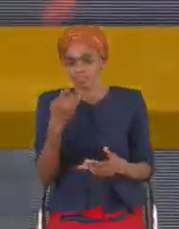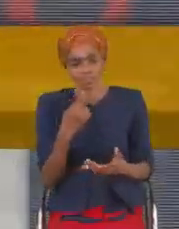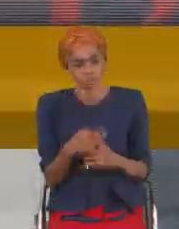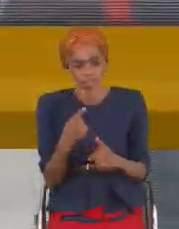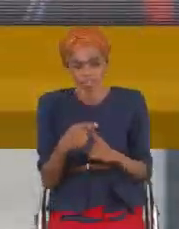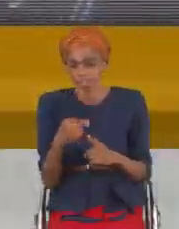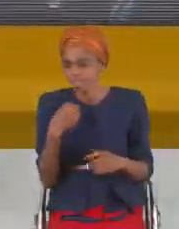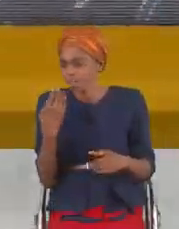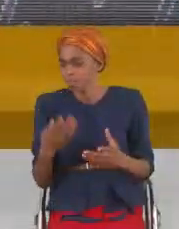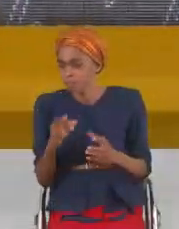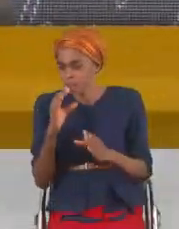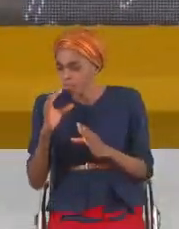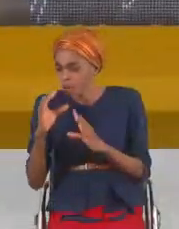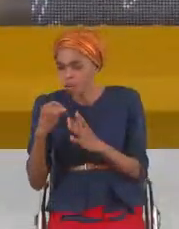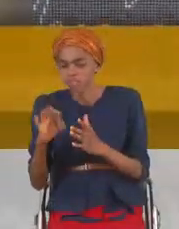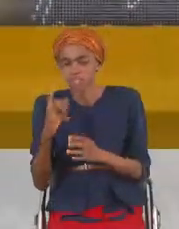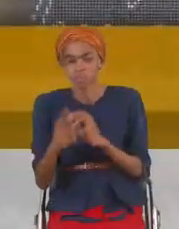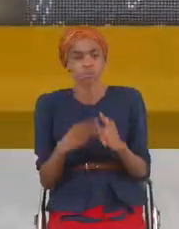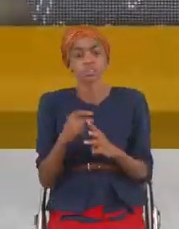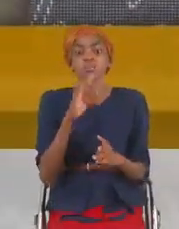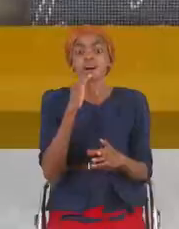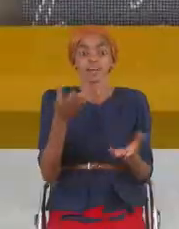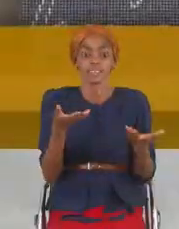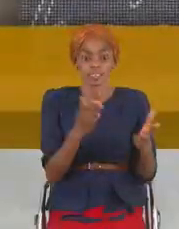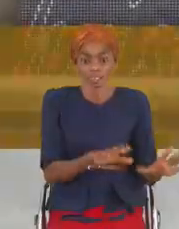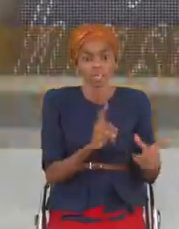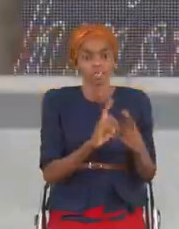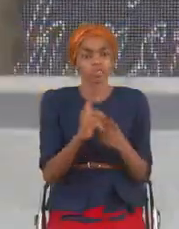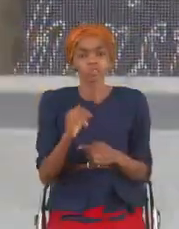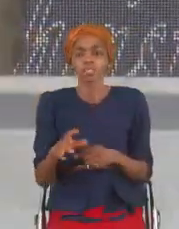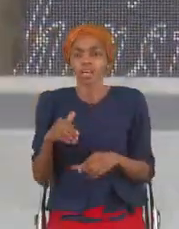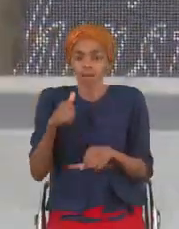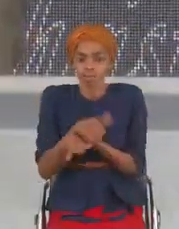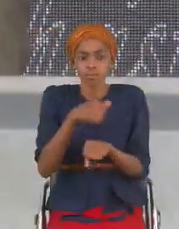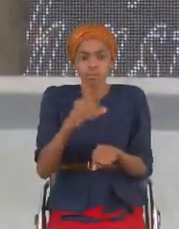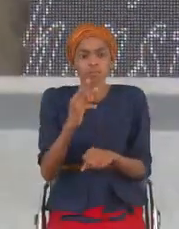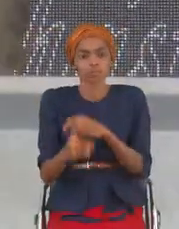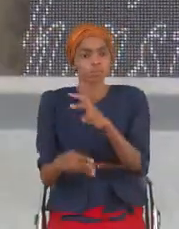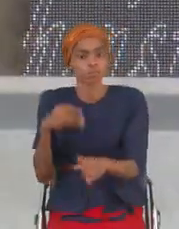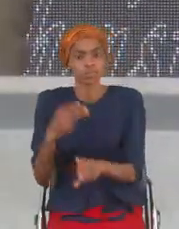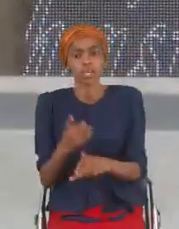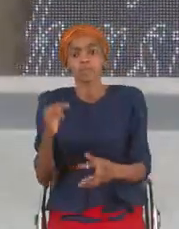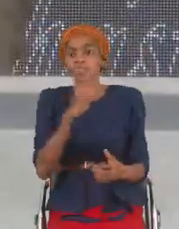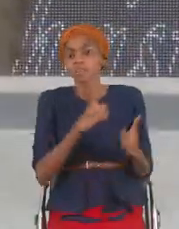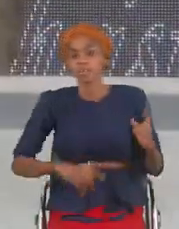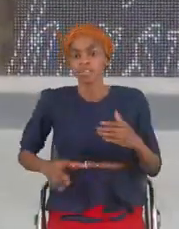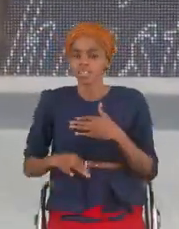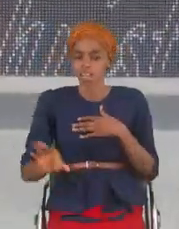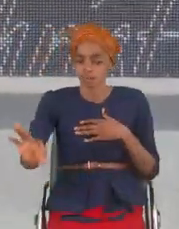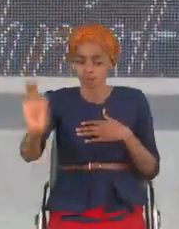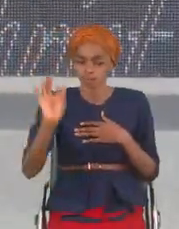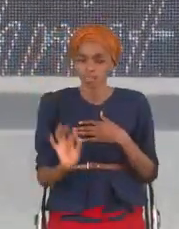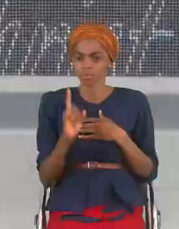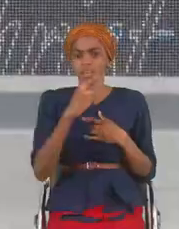are dead to the criticisms of the world. The Lord has appointed you, and he says that is what you